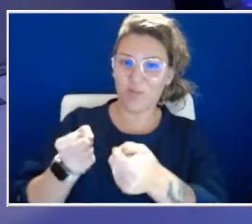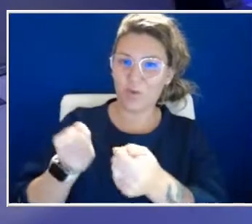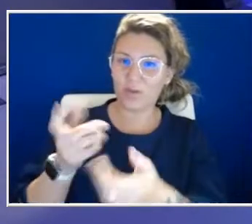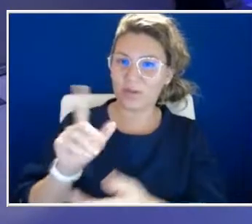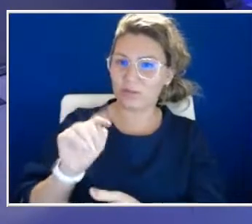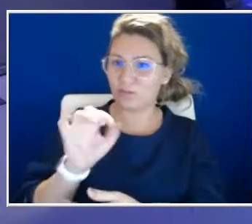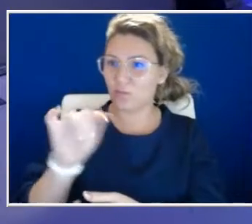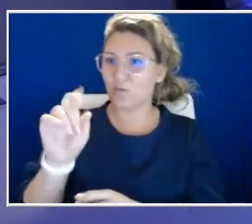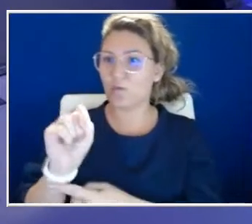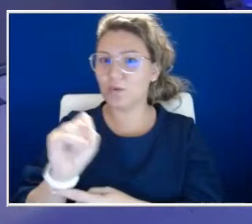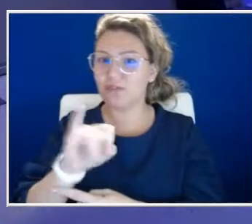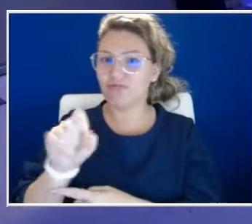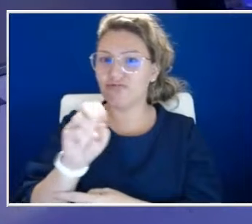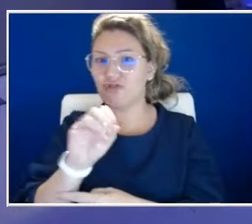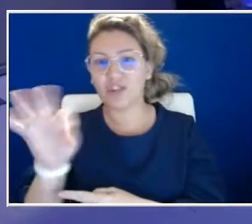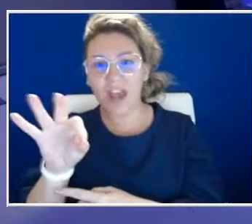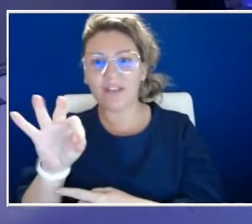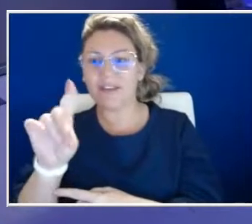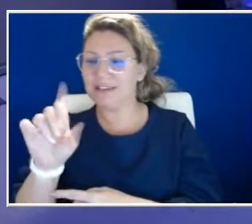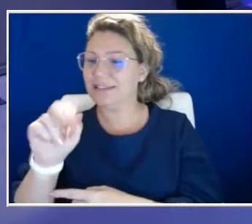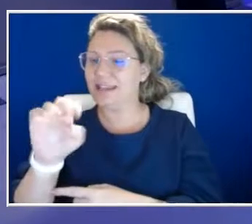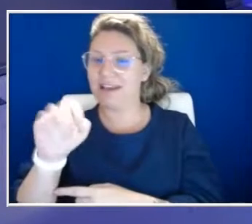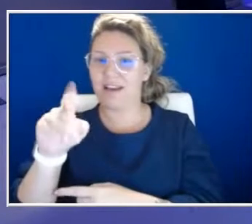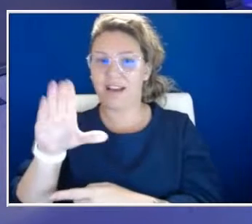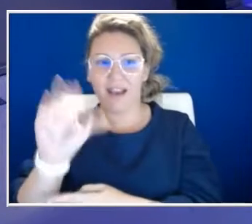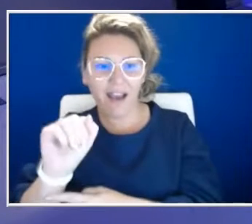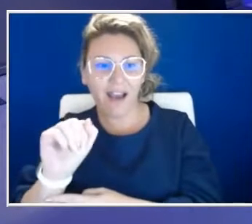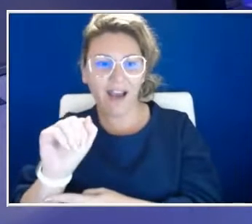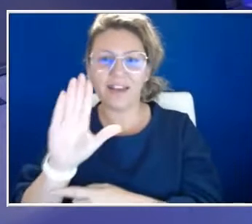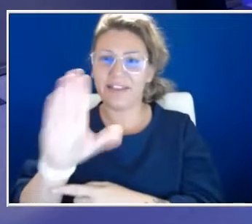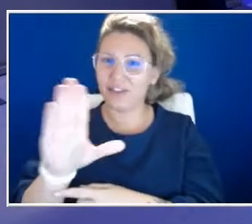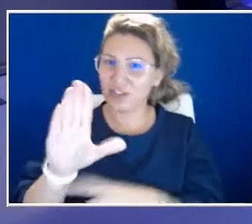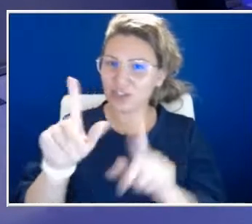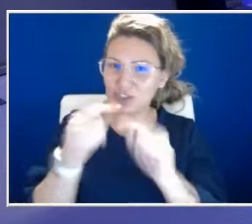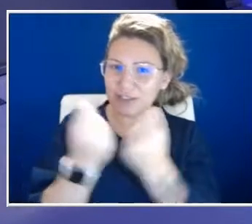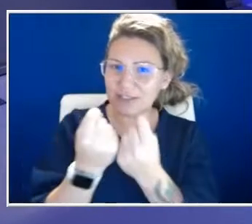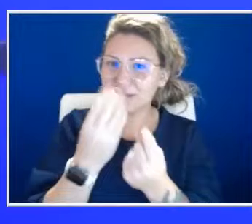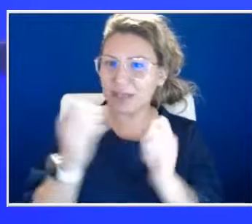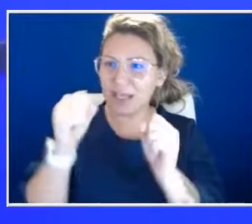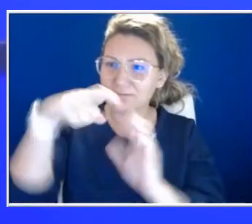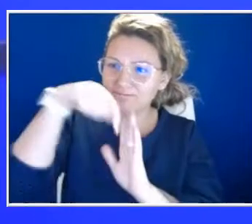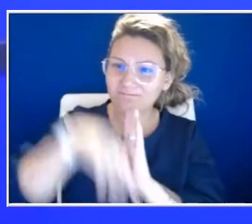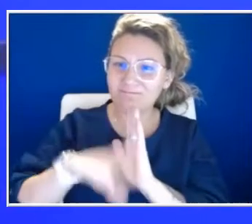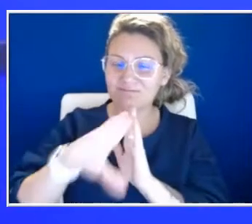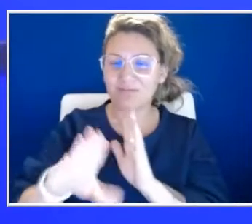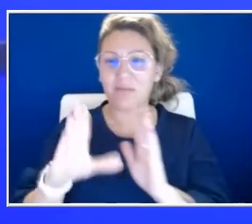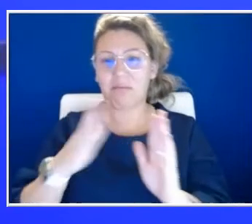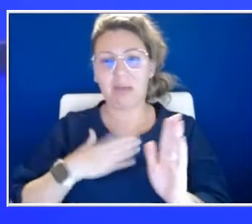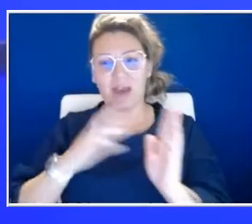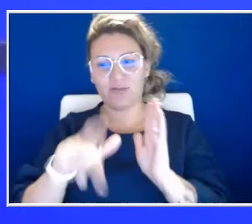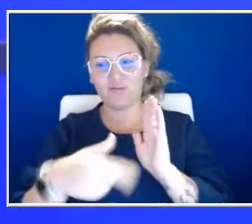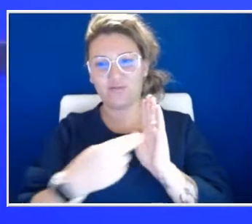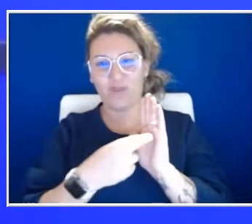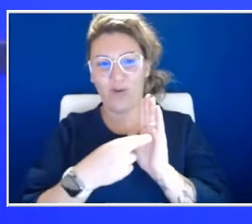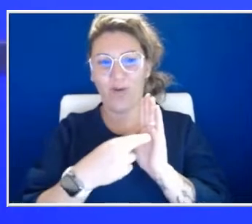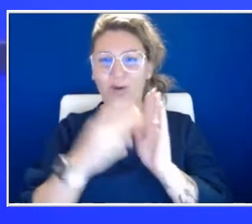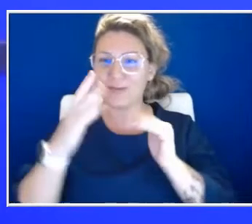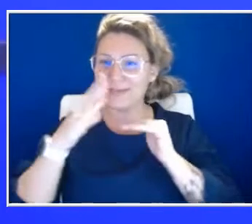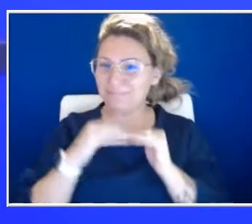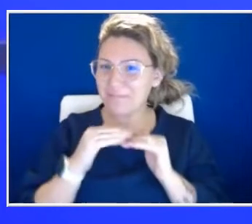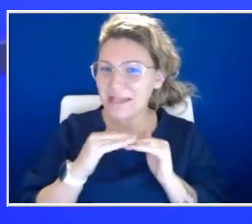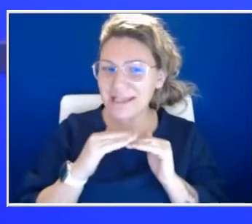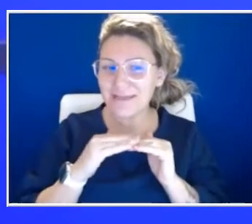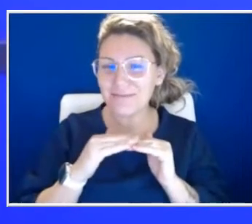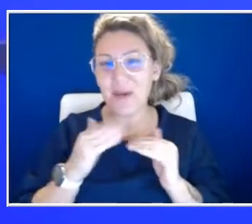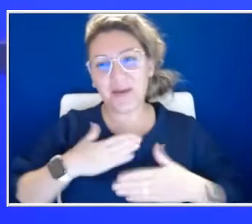Danica and their teams, they donated their time and their people, and they can tell you more about that. But my role was pretty minimal in this, and I was glad